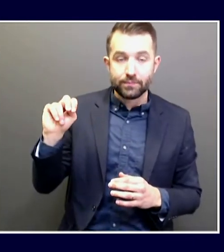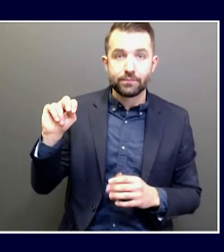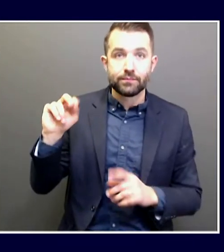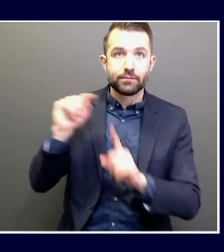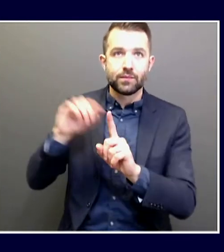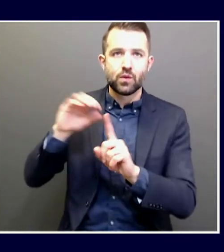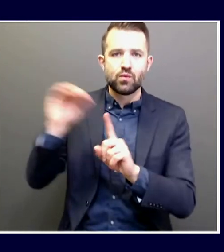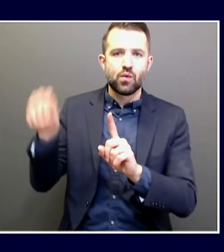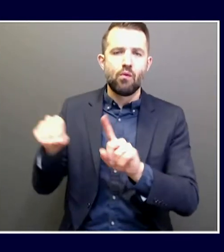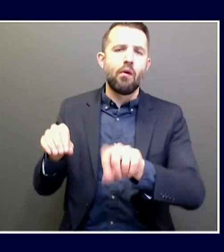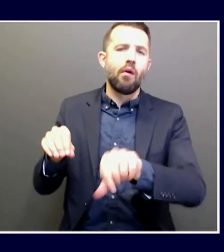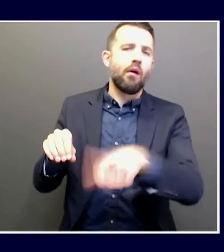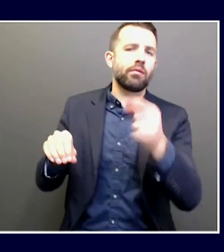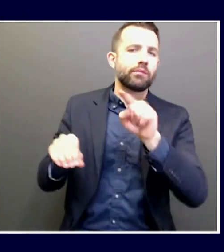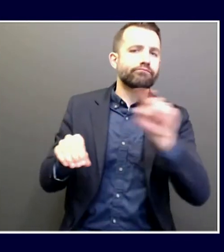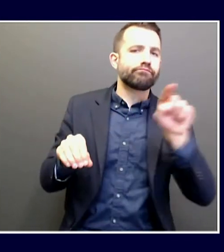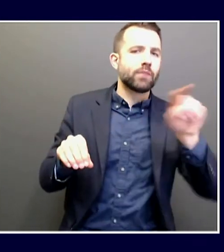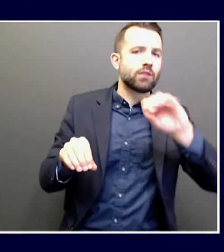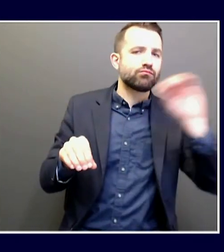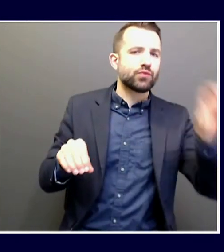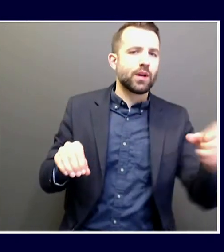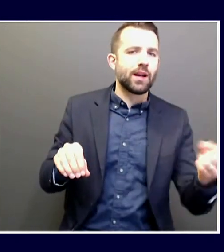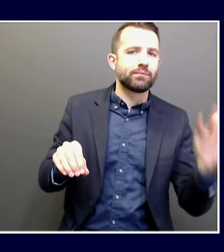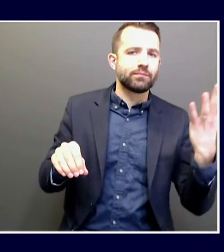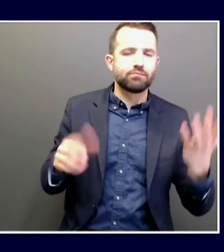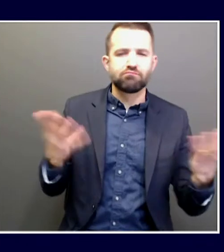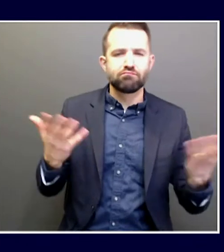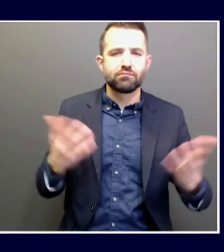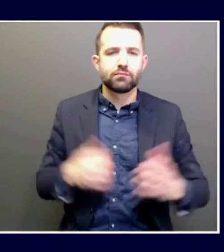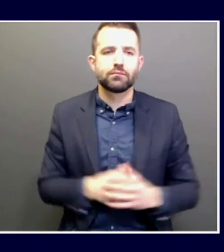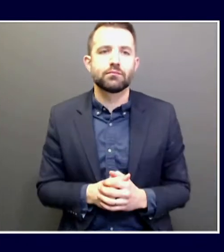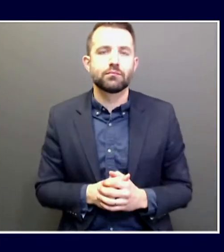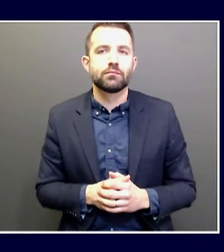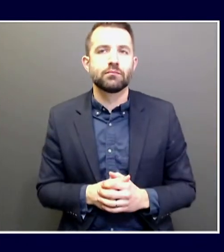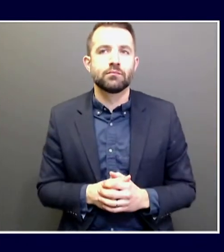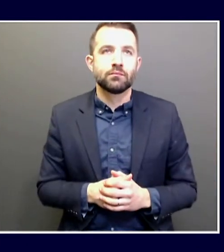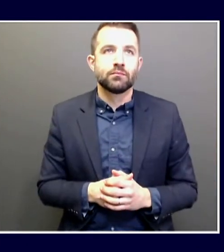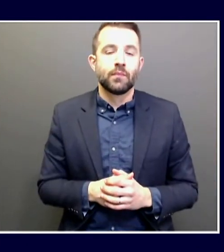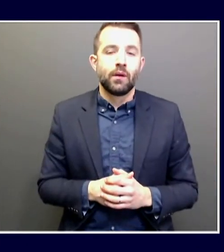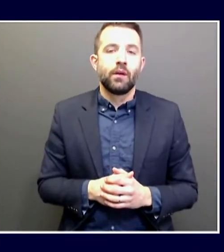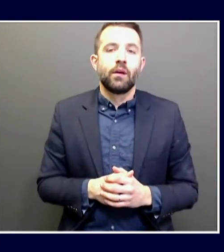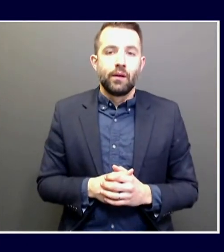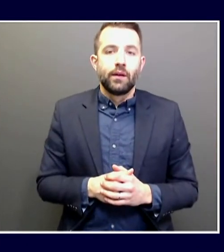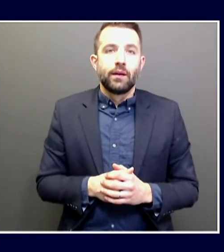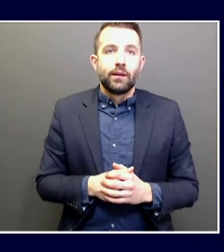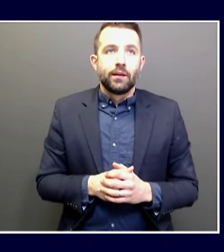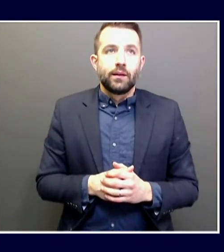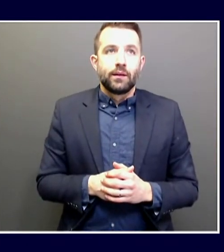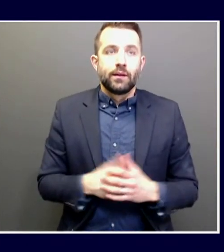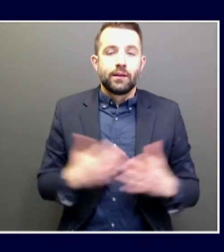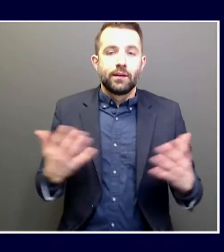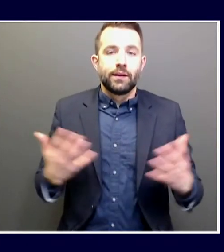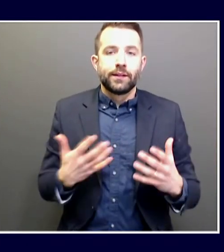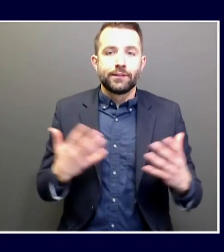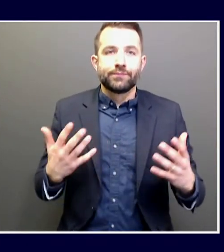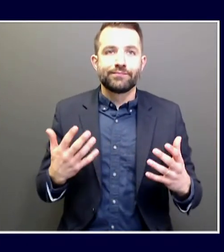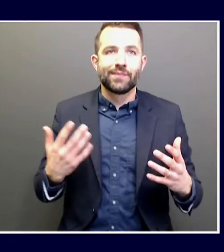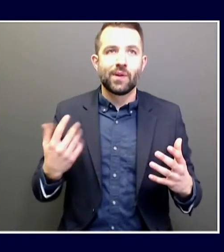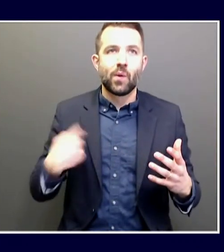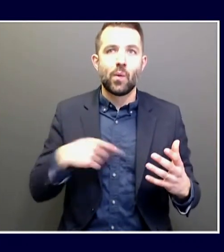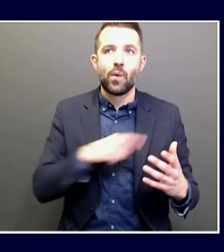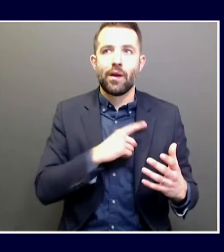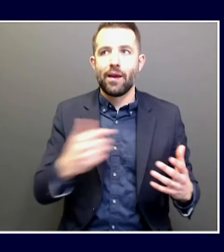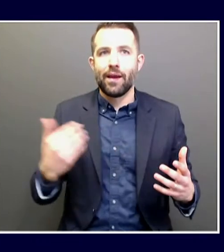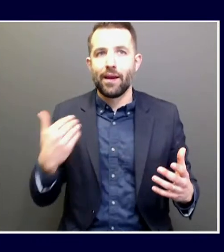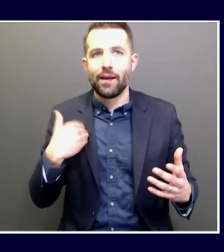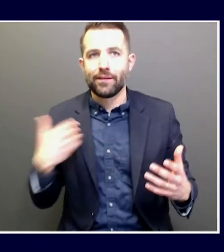recently? So, Amy, we look at, for a number of that nature, of course, there's not a magical